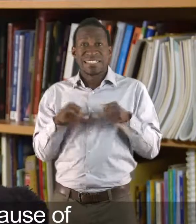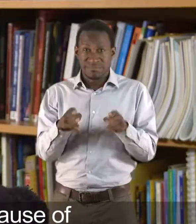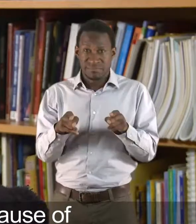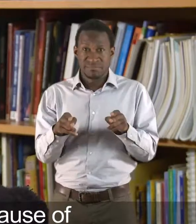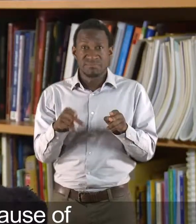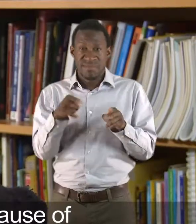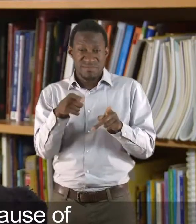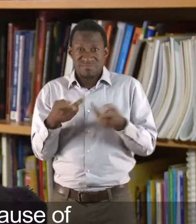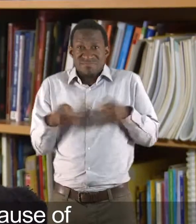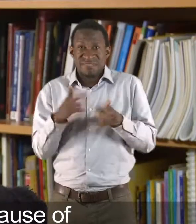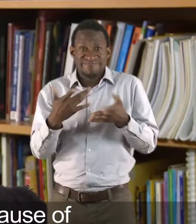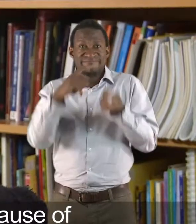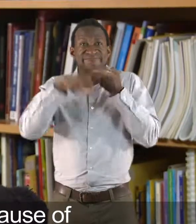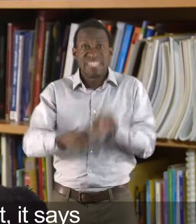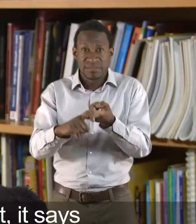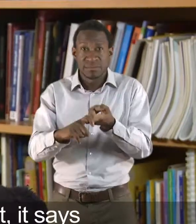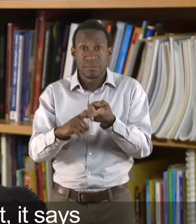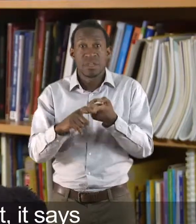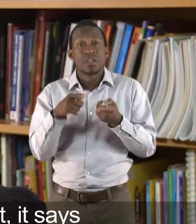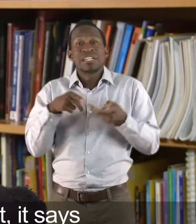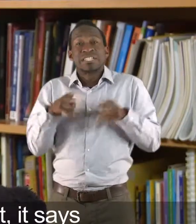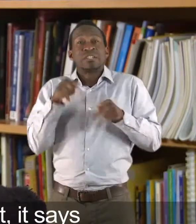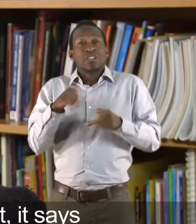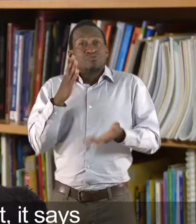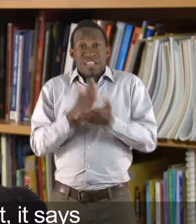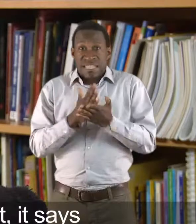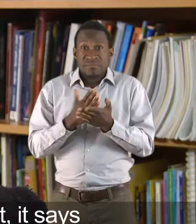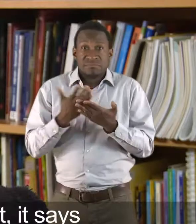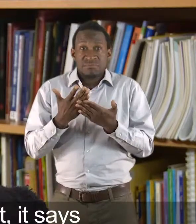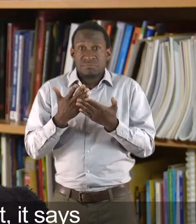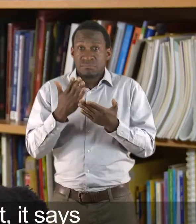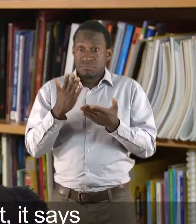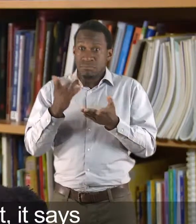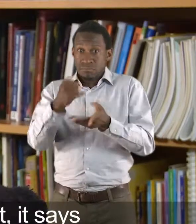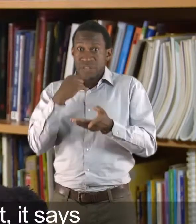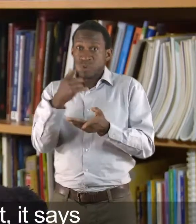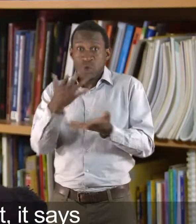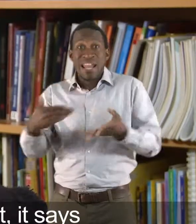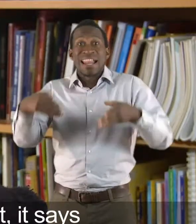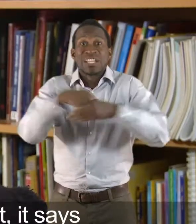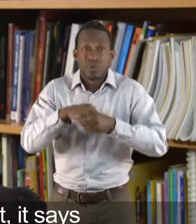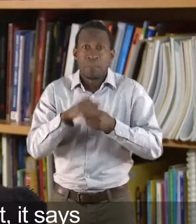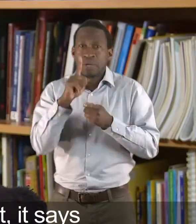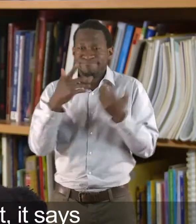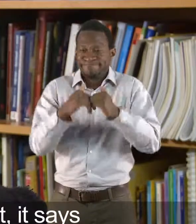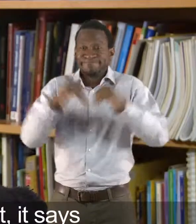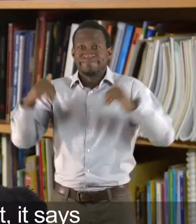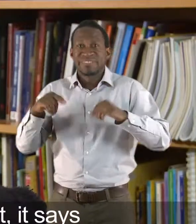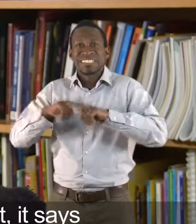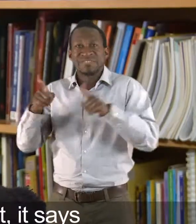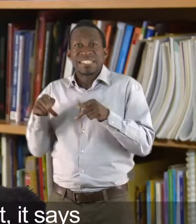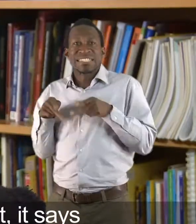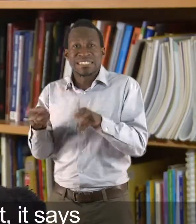rigidness of the way the system is. The system really, at the moment, says you're included, but